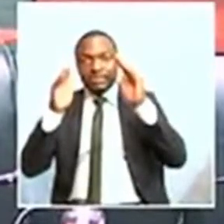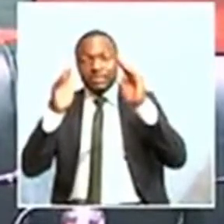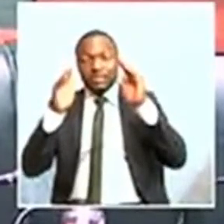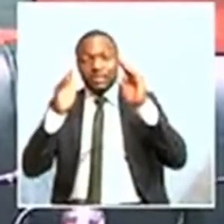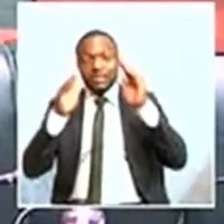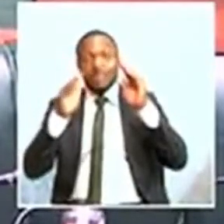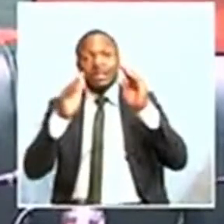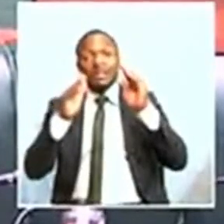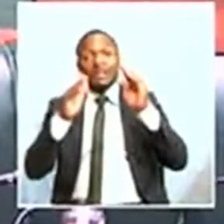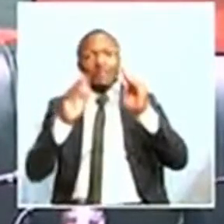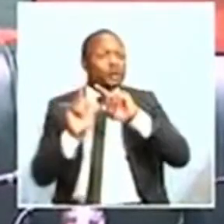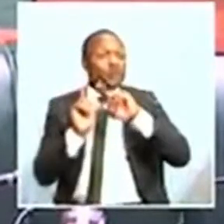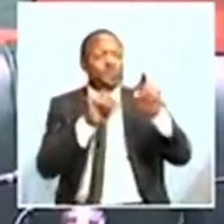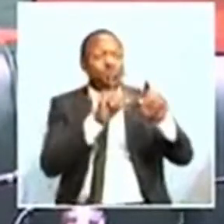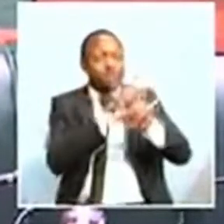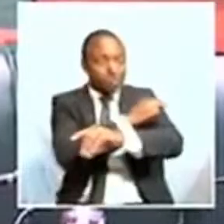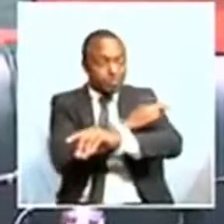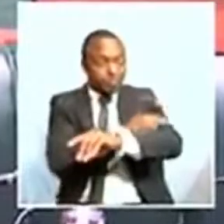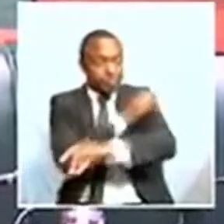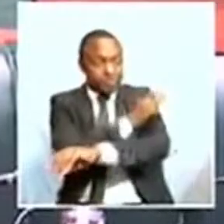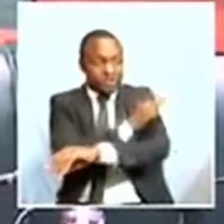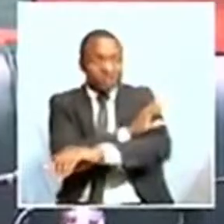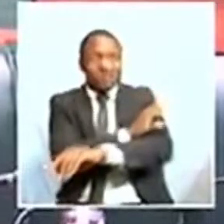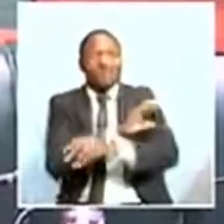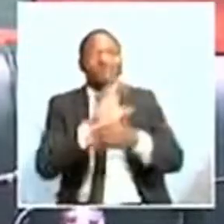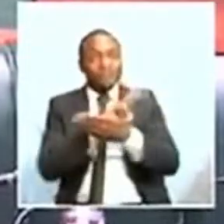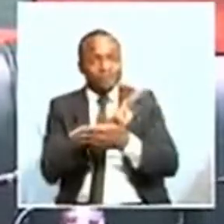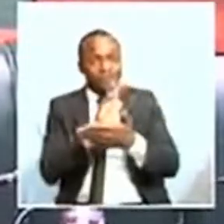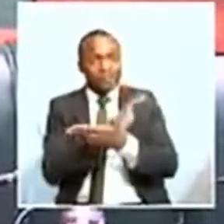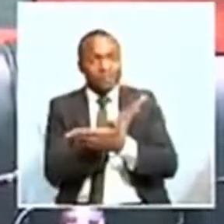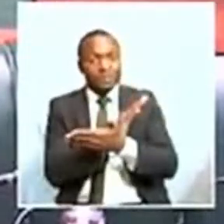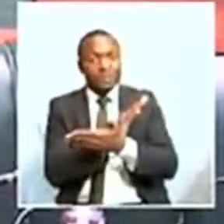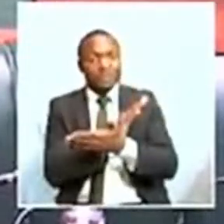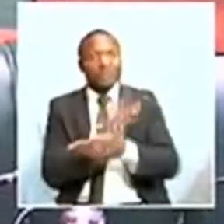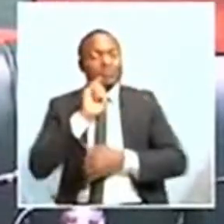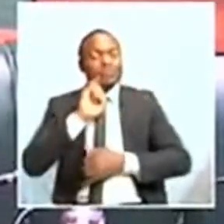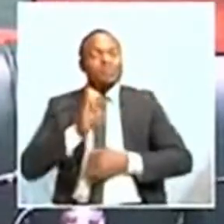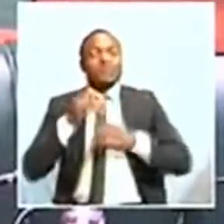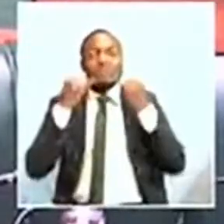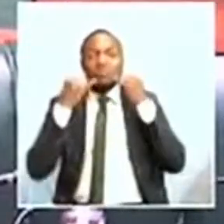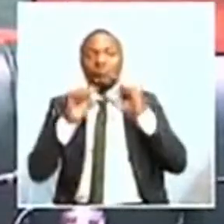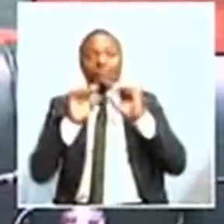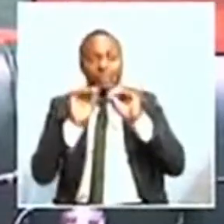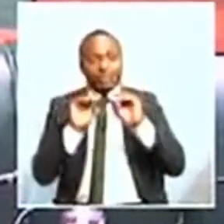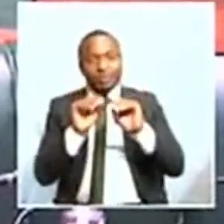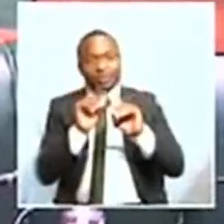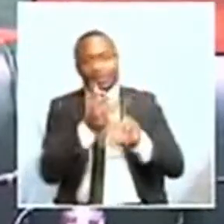and seek medical attention promptly. Stay informed and educate others.